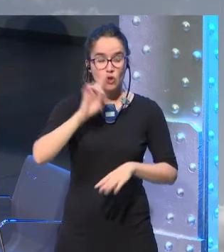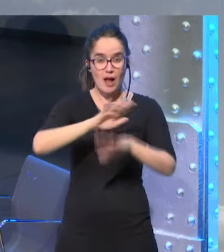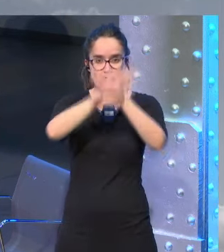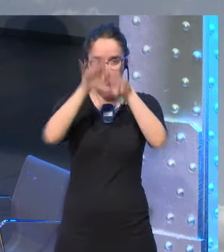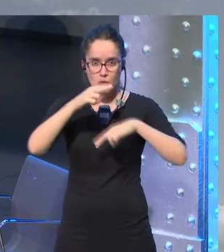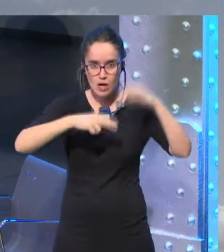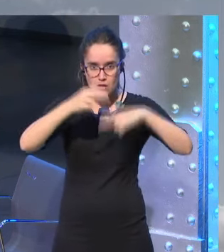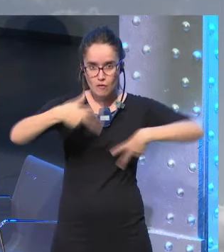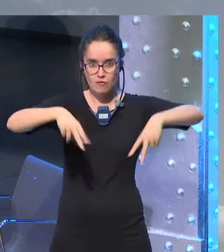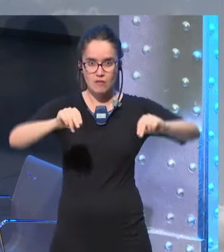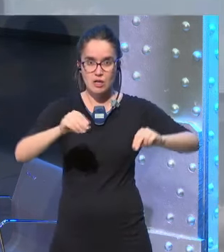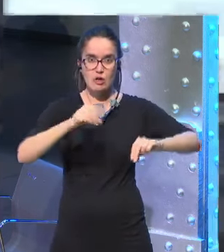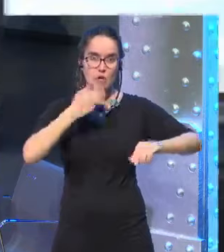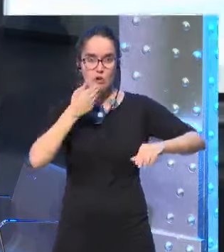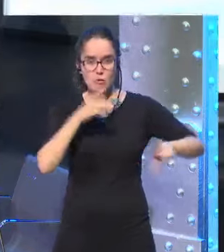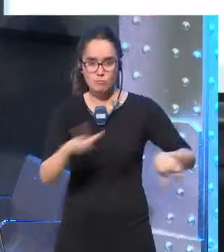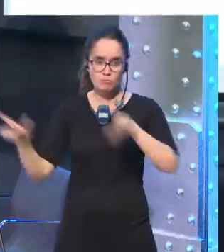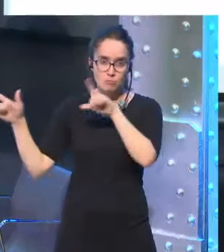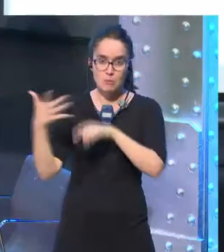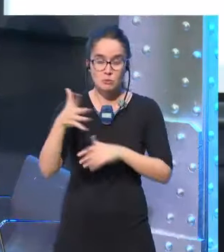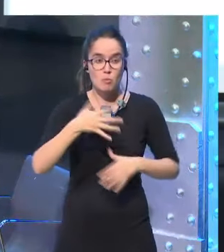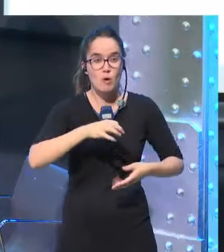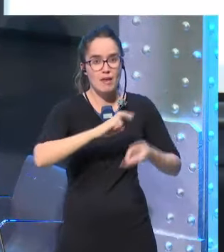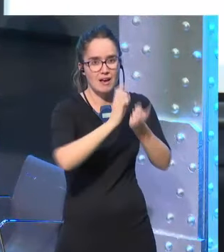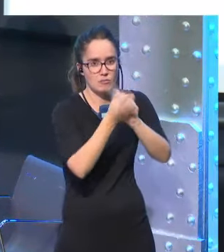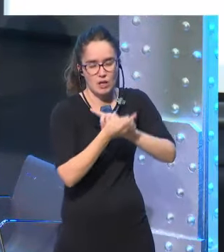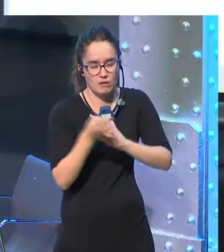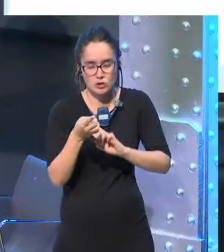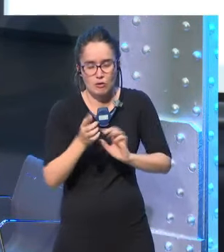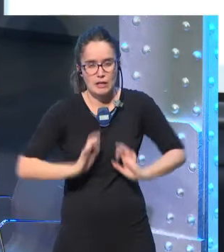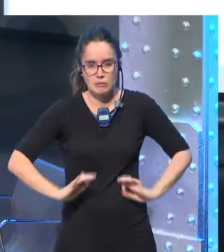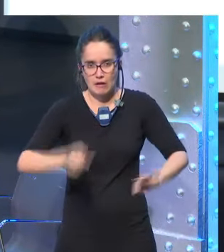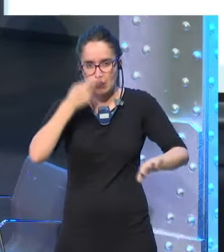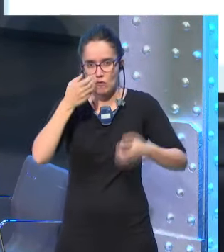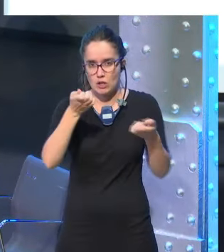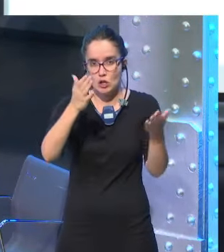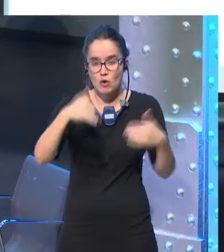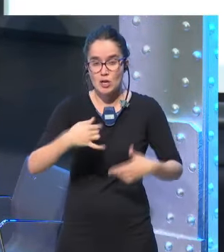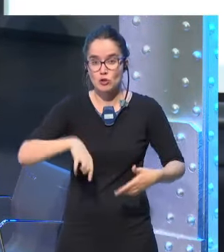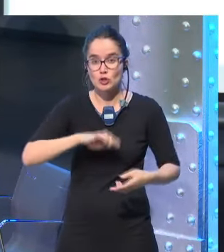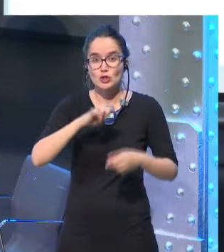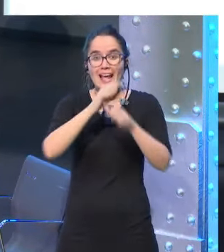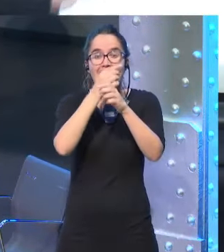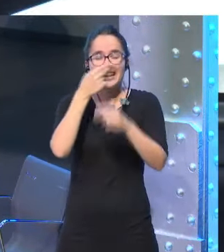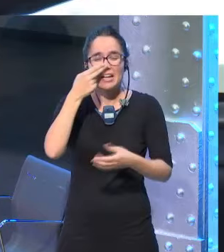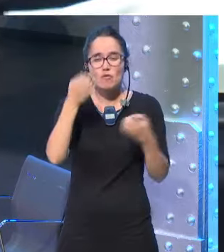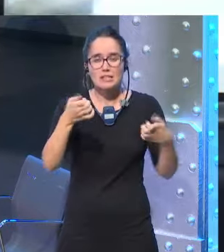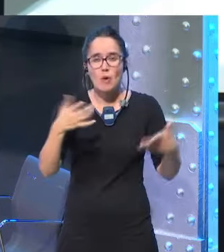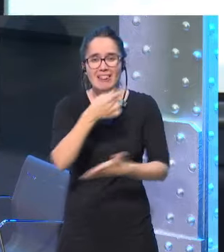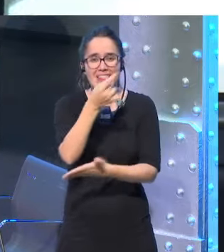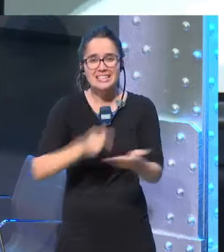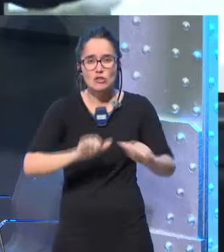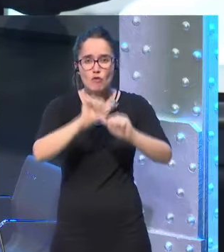It might probably also change. We're really interested in the way that we build and design this. And these are the